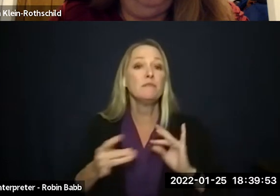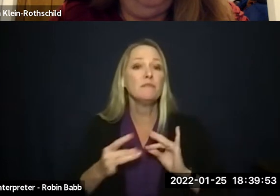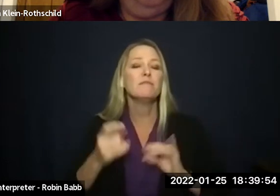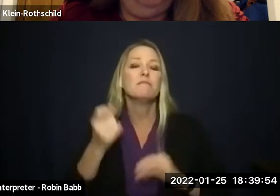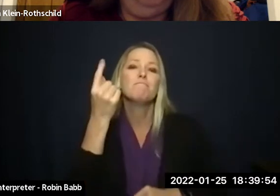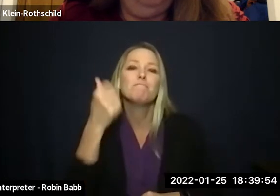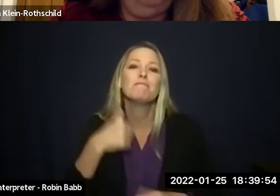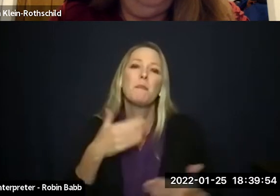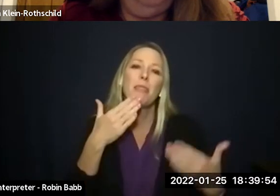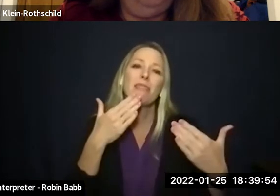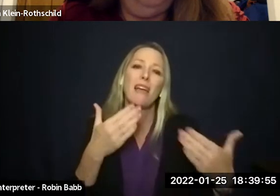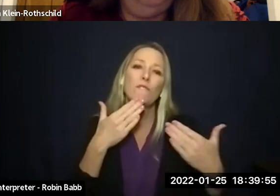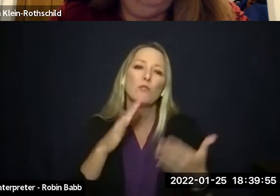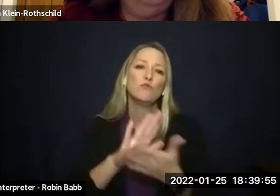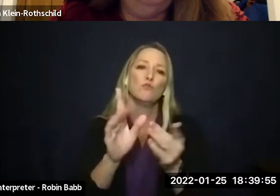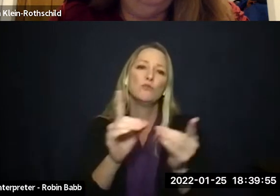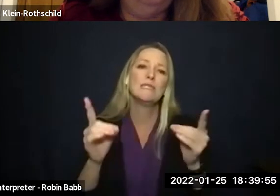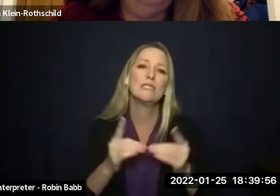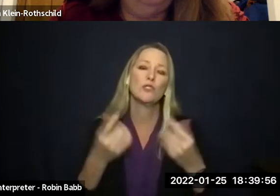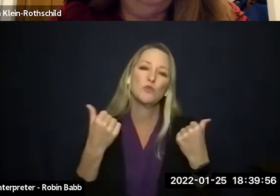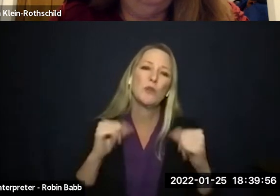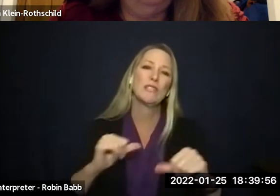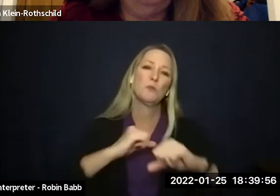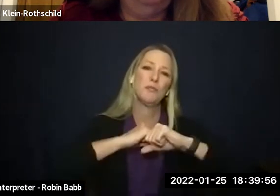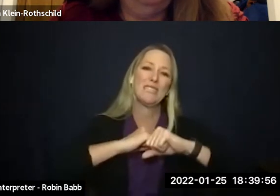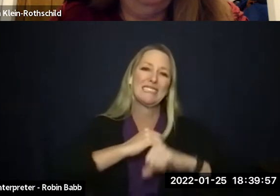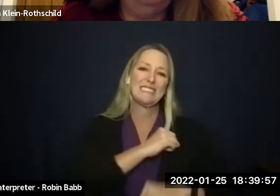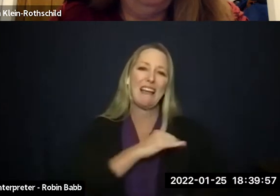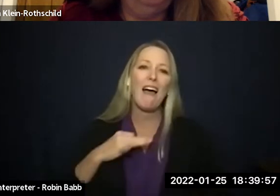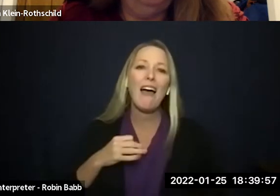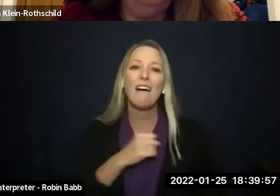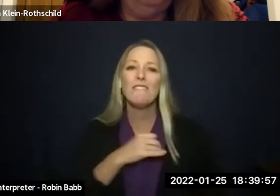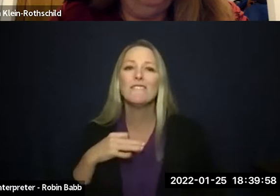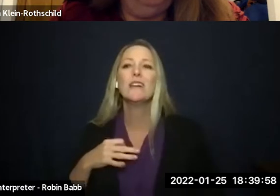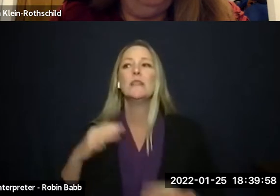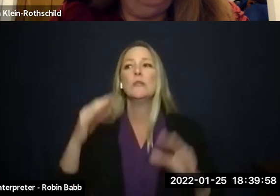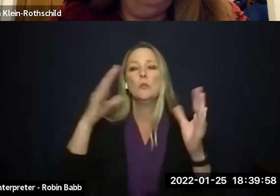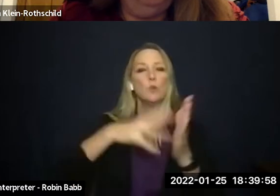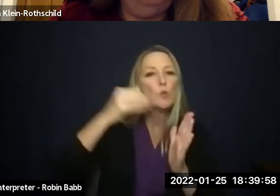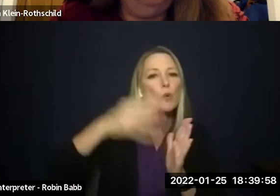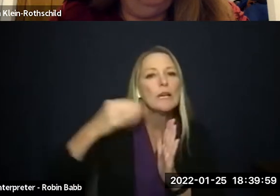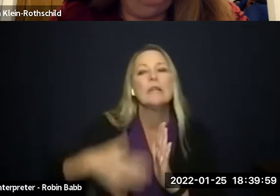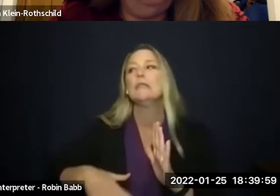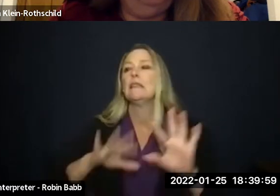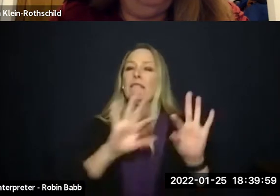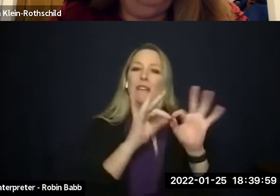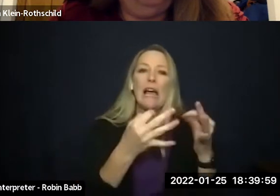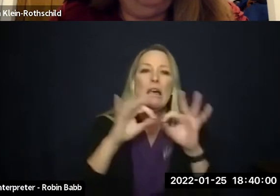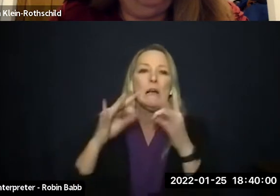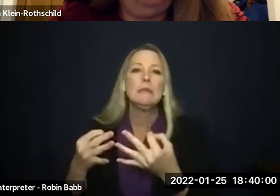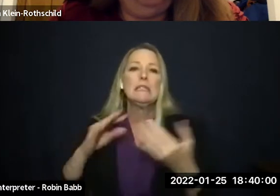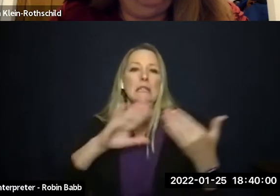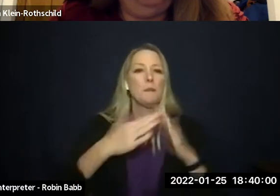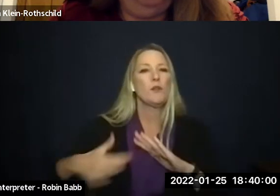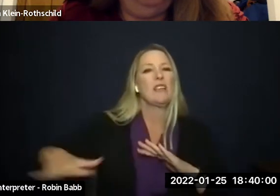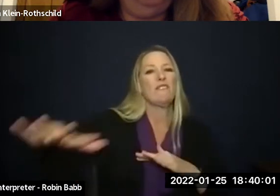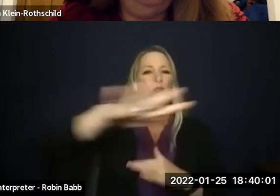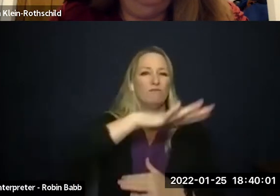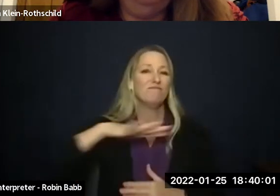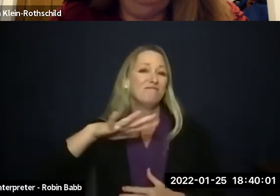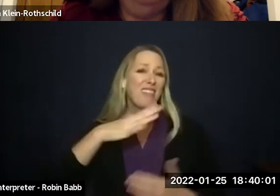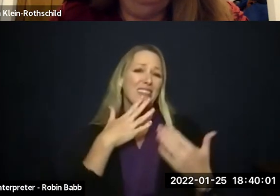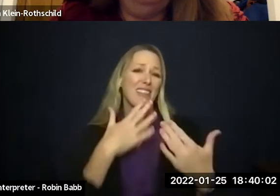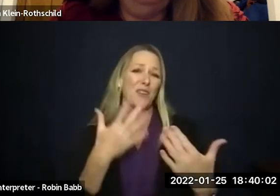thankful for the district's continued effort to protect your staff and students as well as all of their families and our community as a whole thank you so much for your